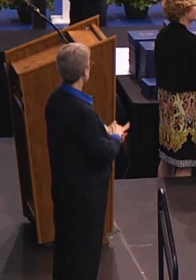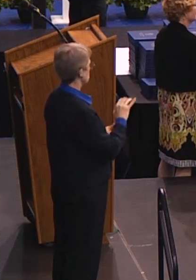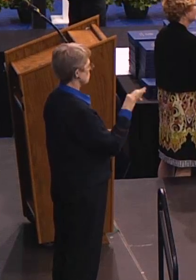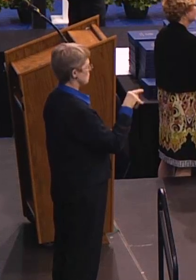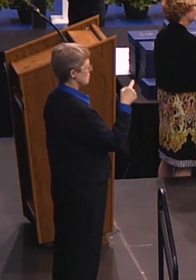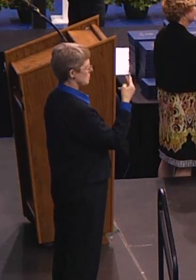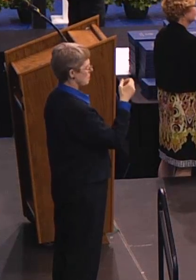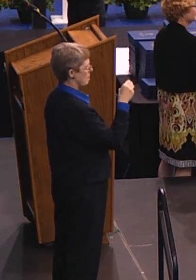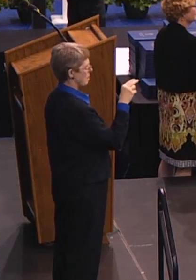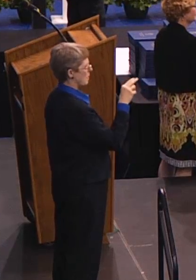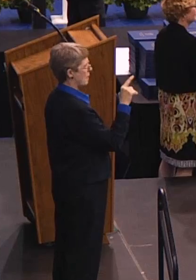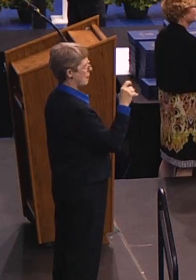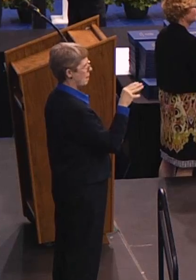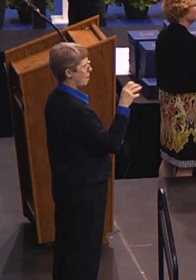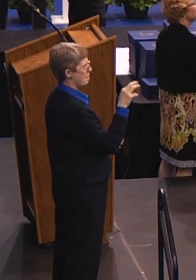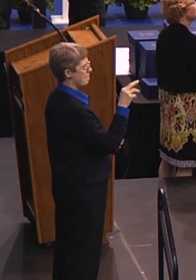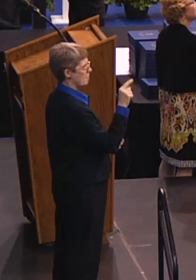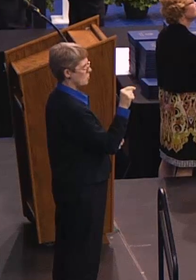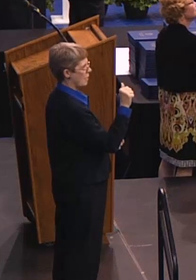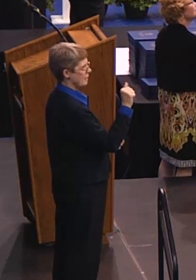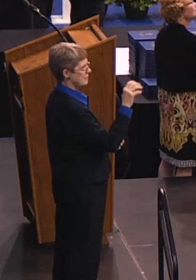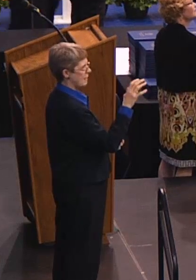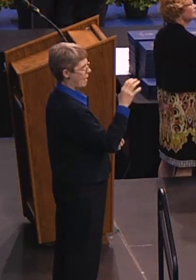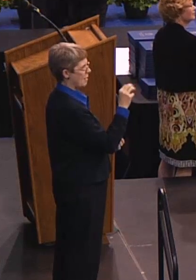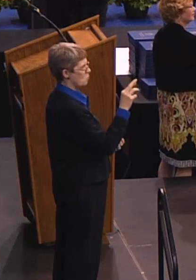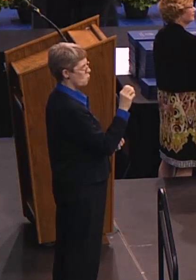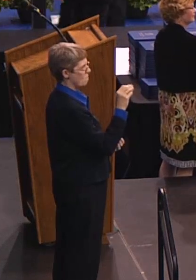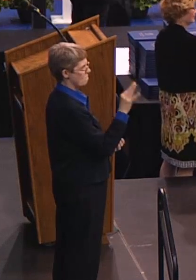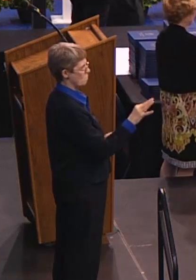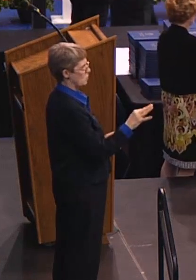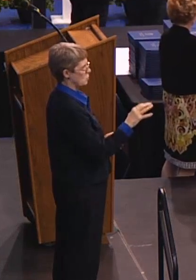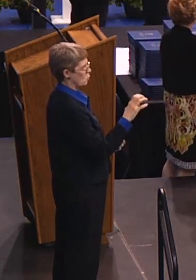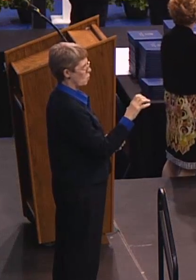Jonathan Ray Lambert, air conditioning and refrigeration, cum laude.